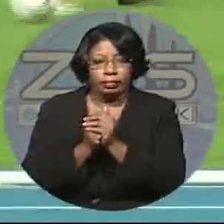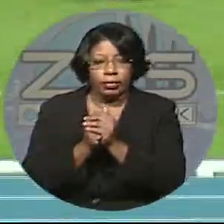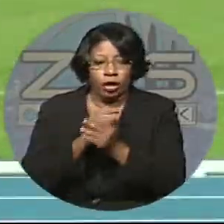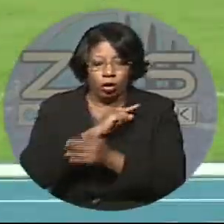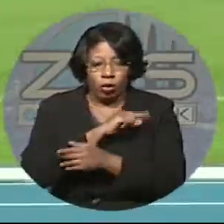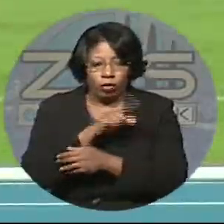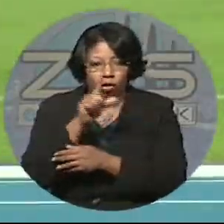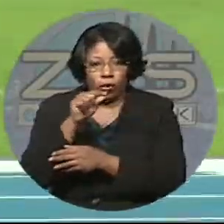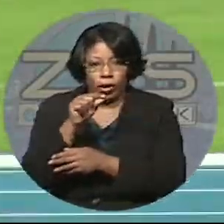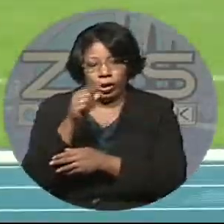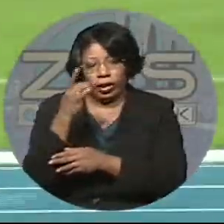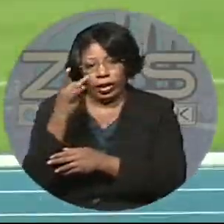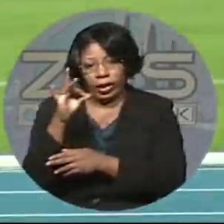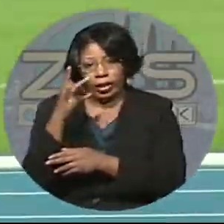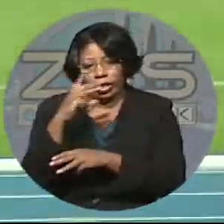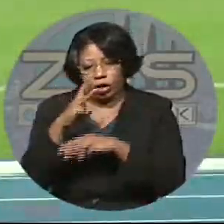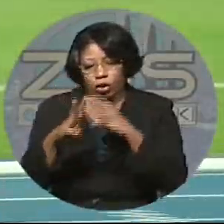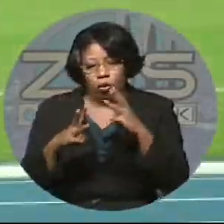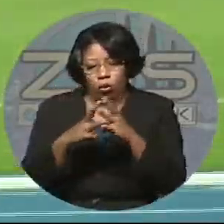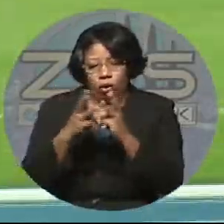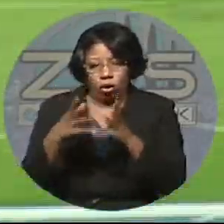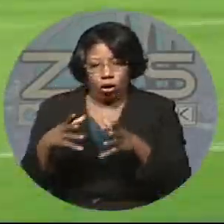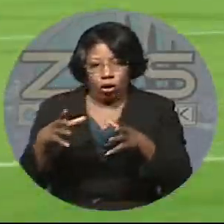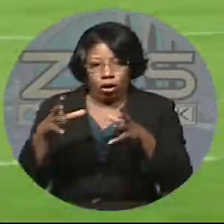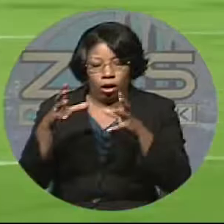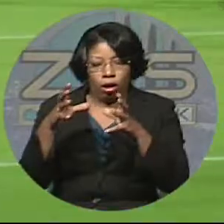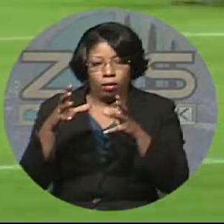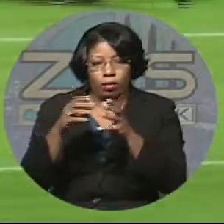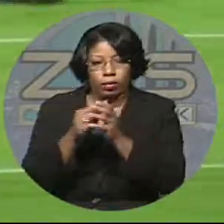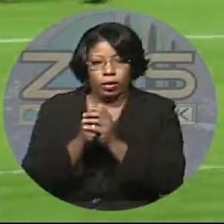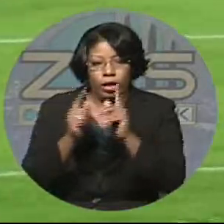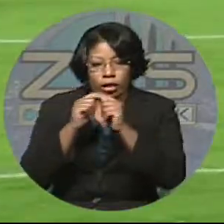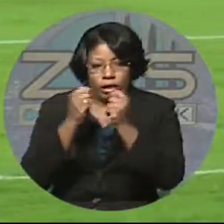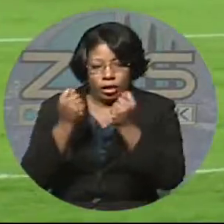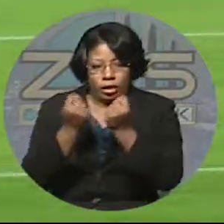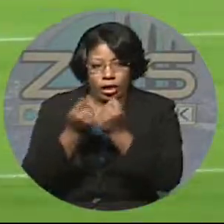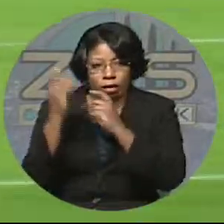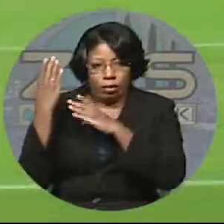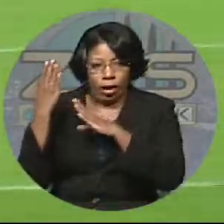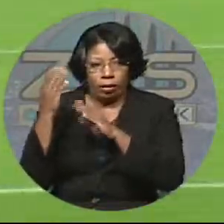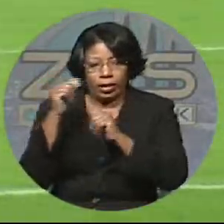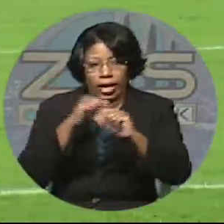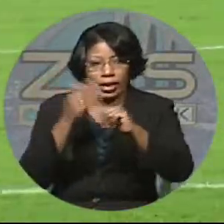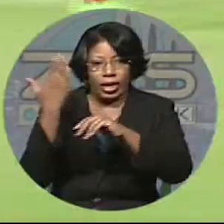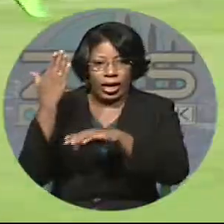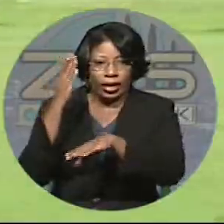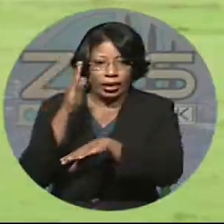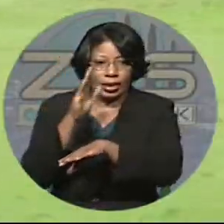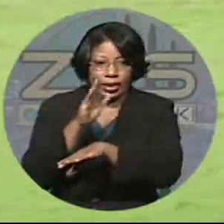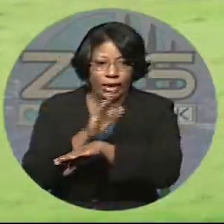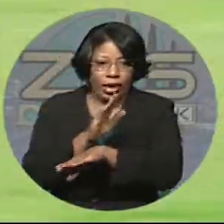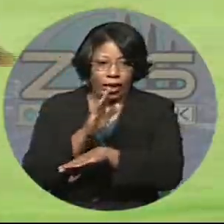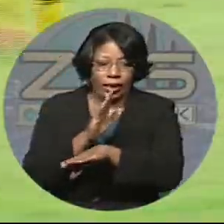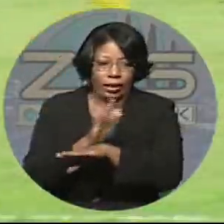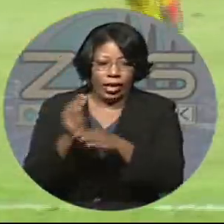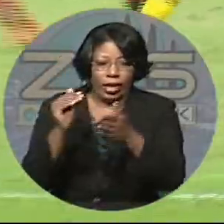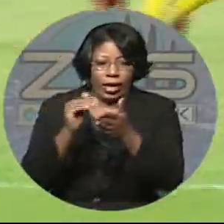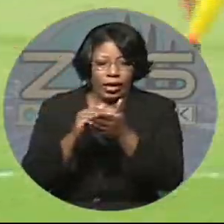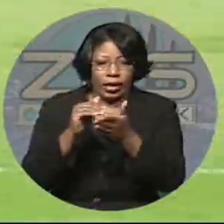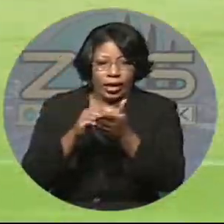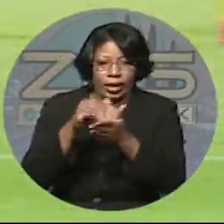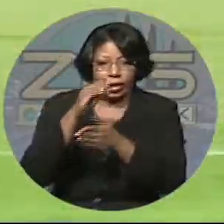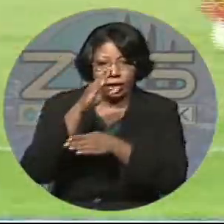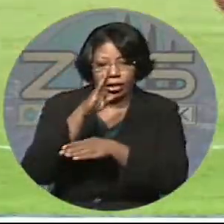Qualifiers for the 2018 World Cup are underway. Team Bahamas got its first taste of action last night on home soil against Bermuda,